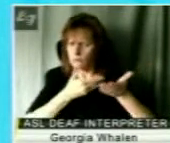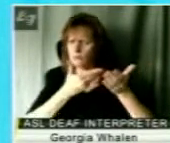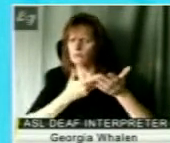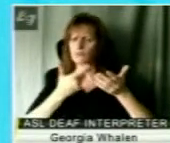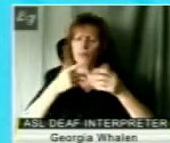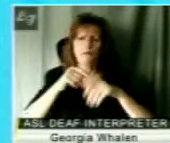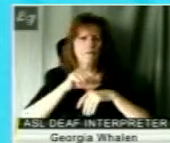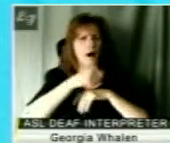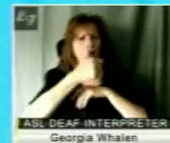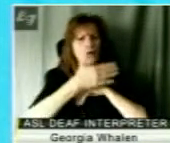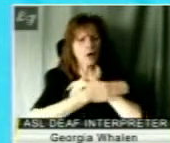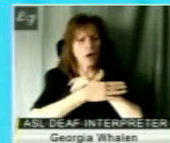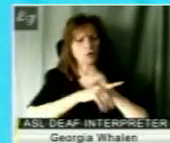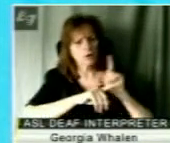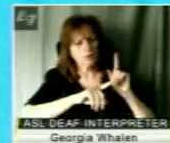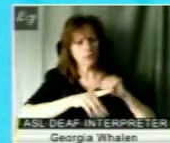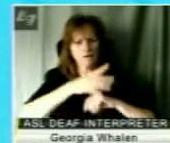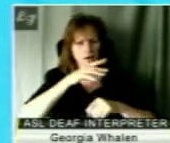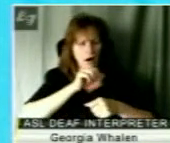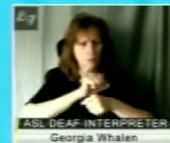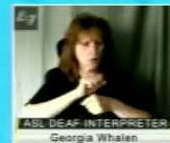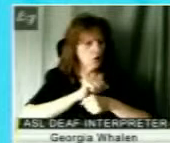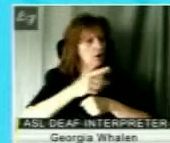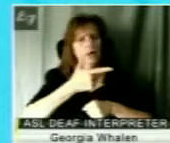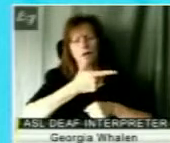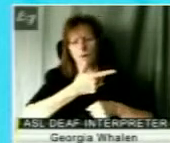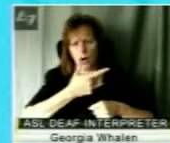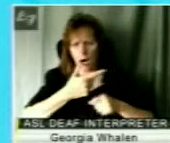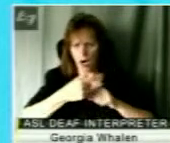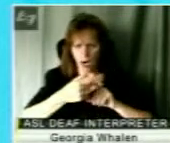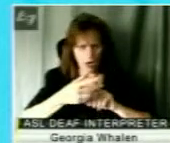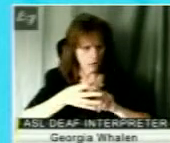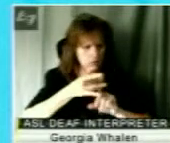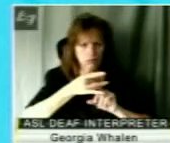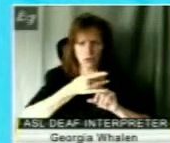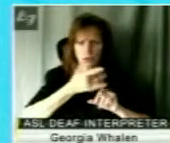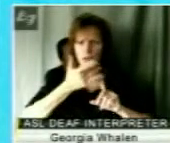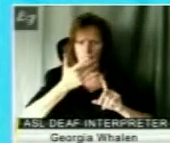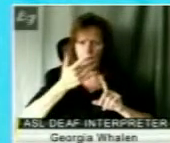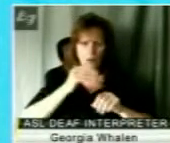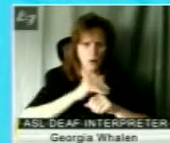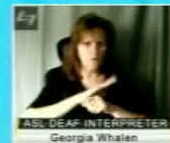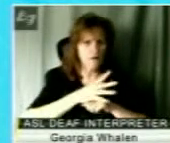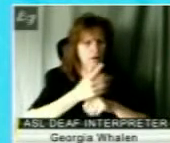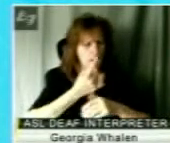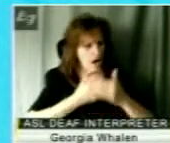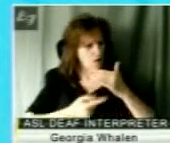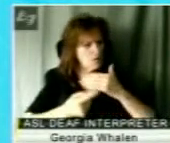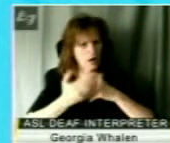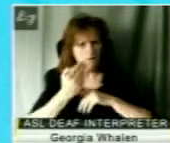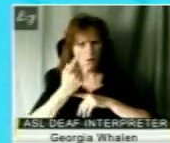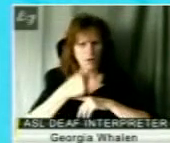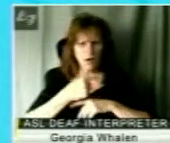some people, isolate them for 14 days? So Paul, do you want to start this one off?